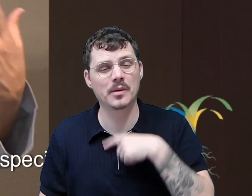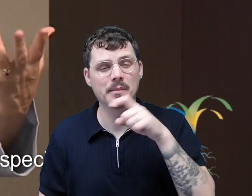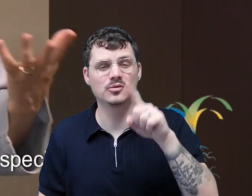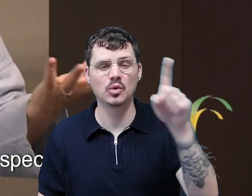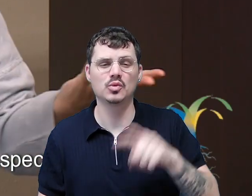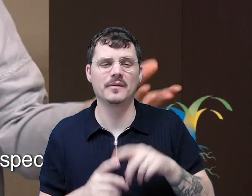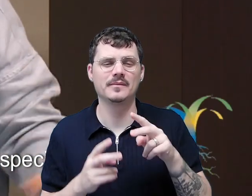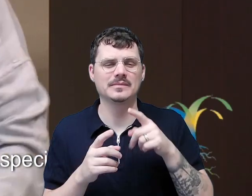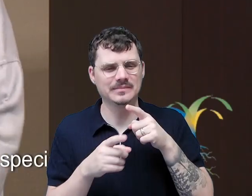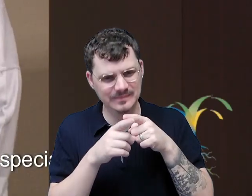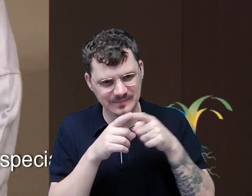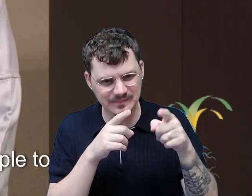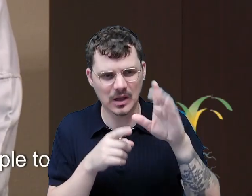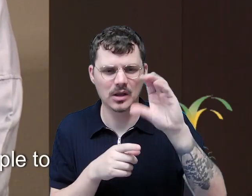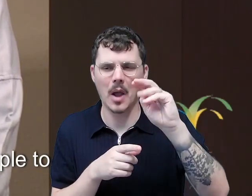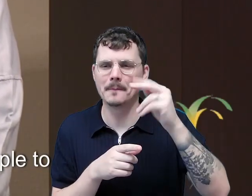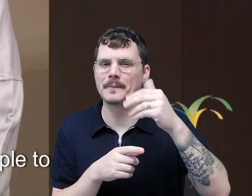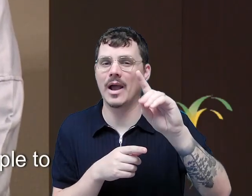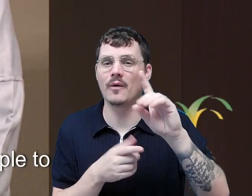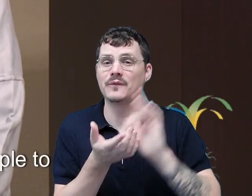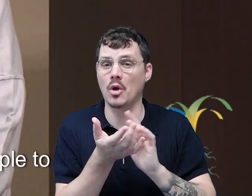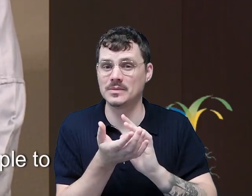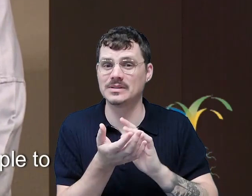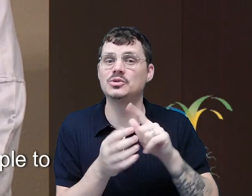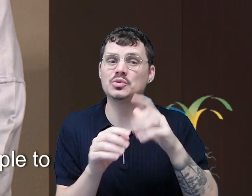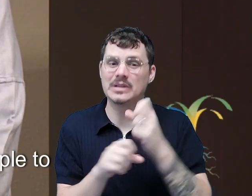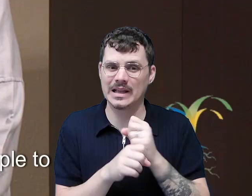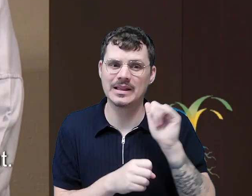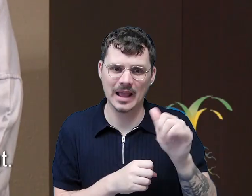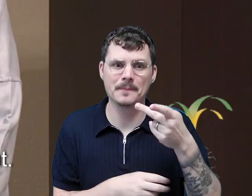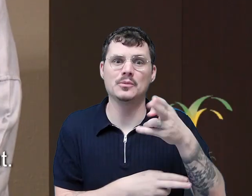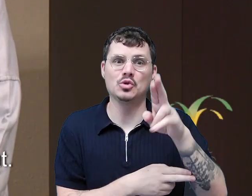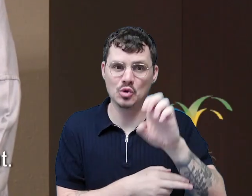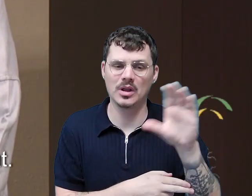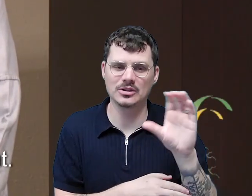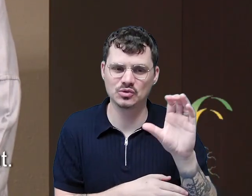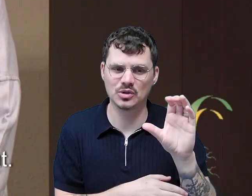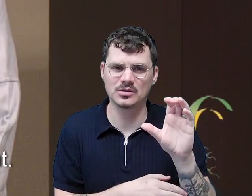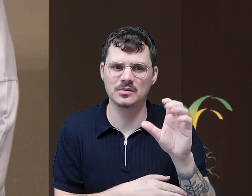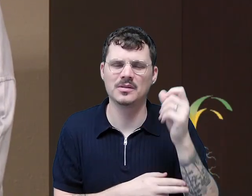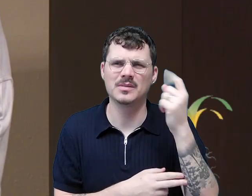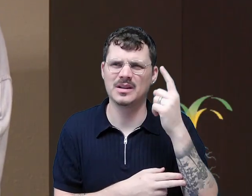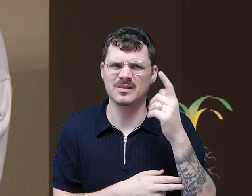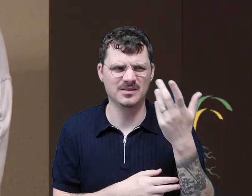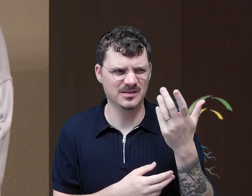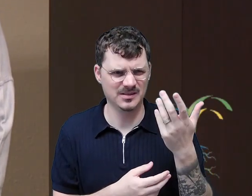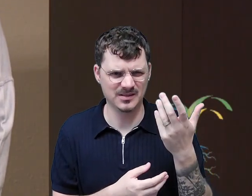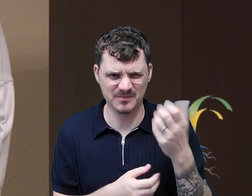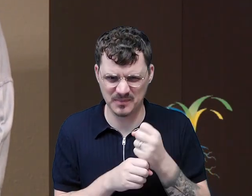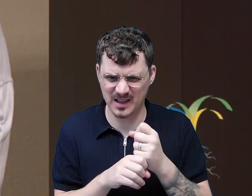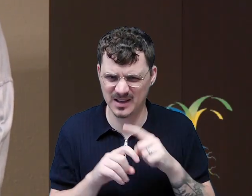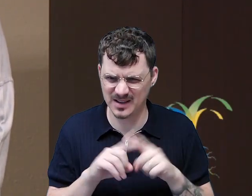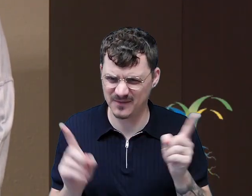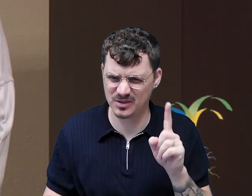So in fact, we have to go to a very special compounding pharmacy for the people to get the pure cholesterol to eat. Doesn't make a